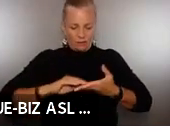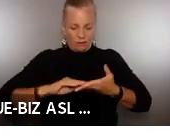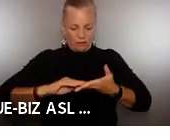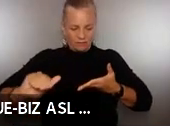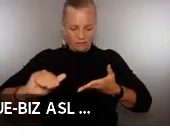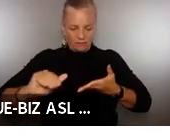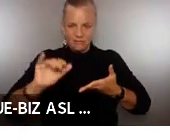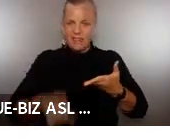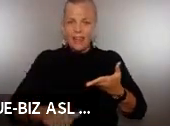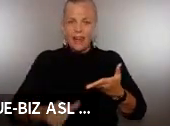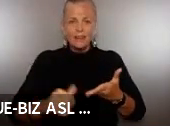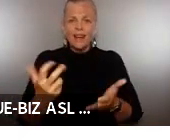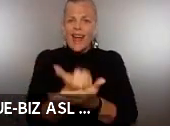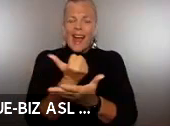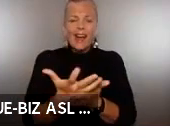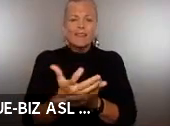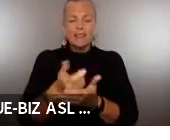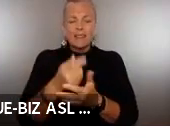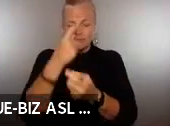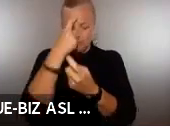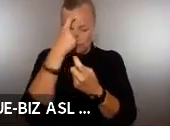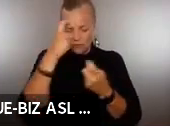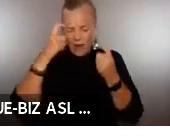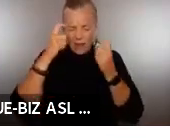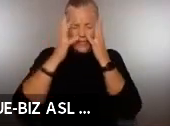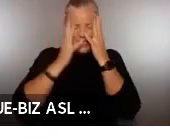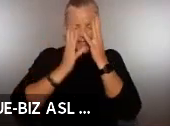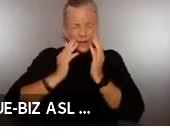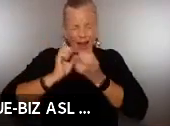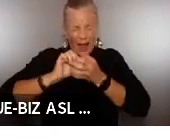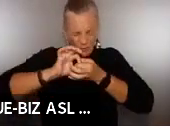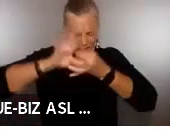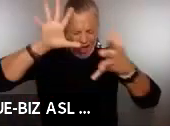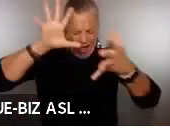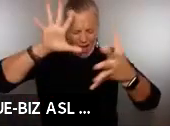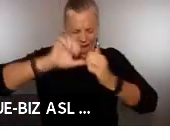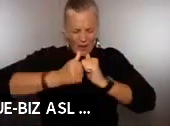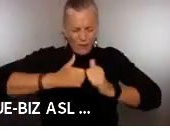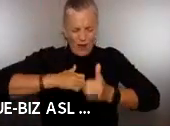of everything and the trauma that you just went through? How do you exonerate yourself?